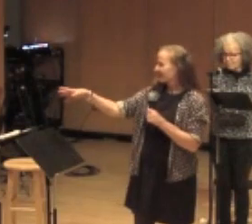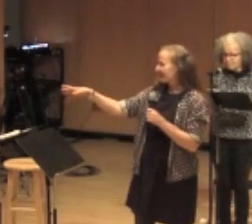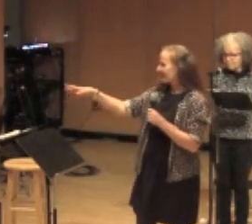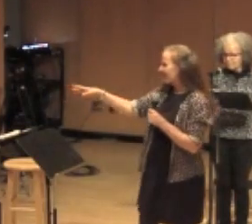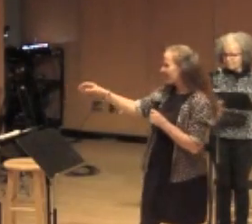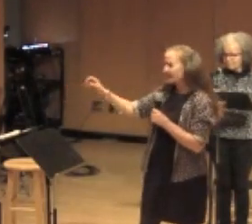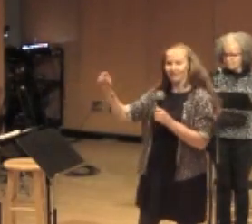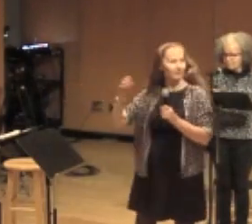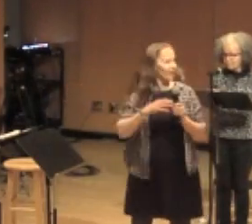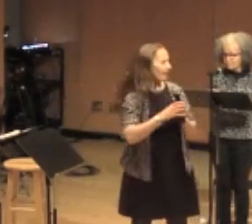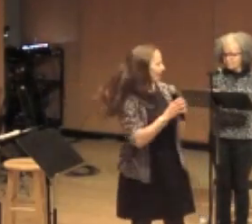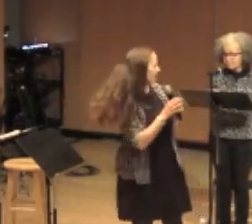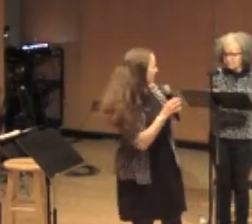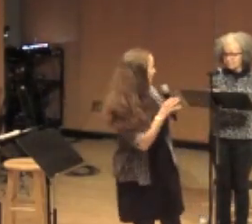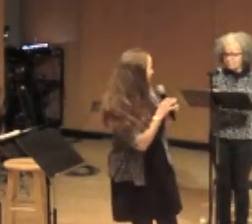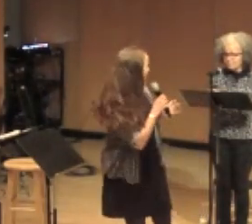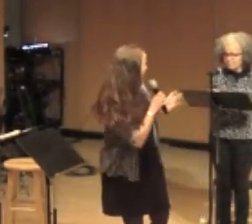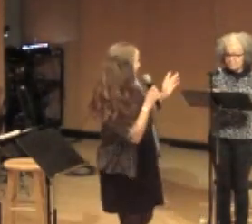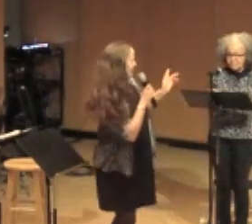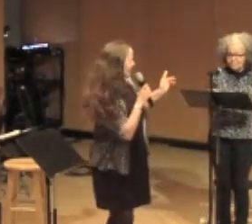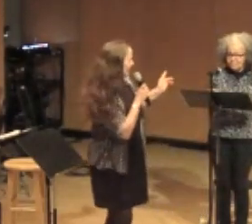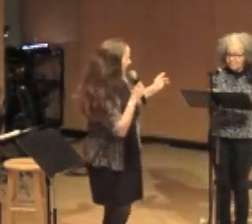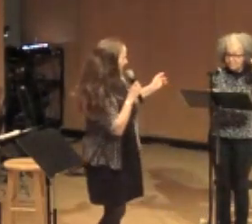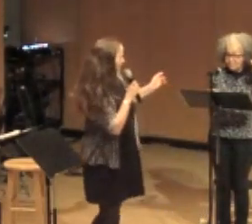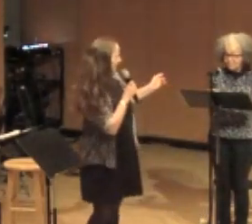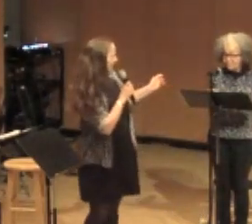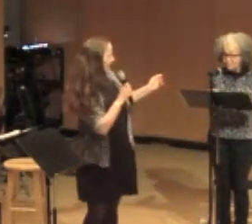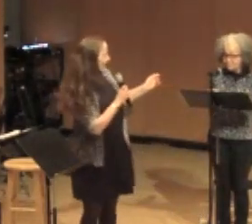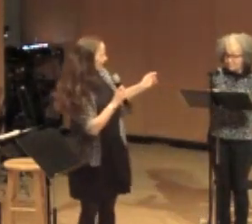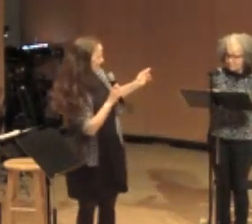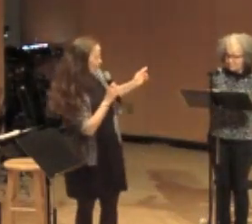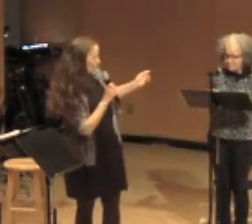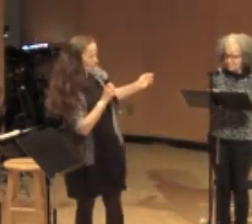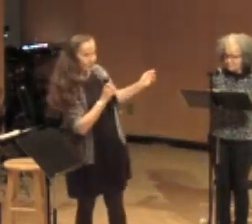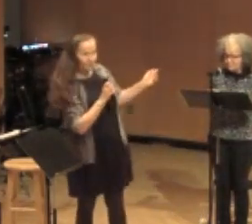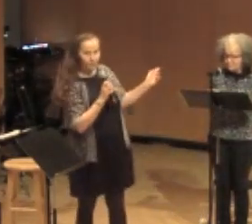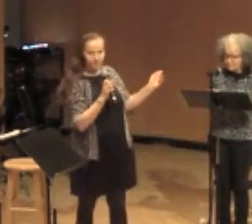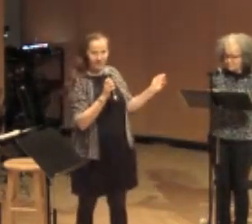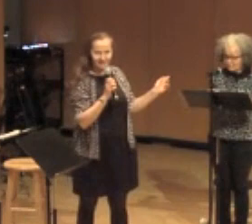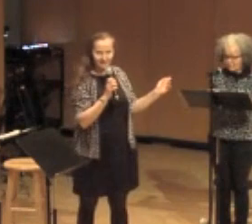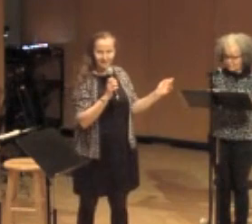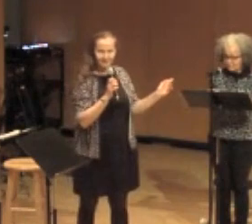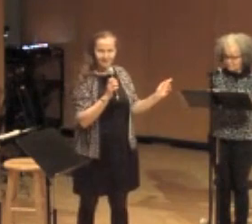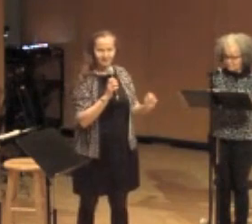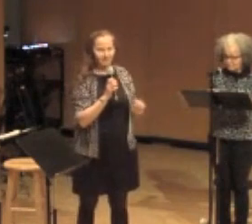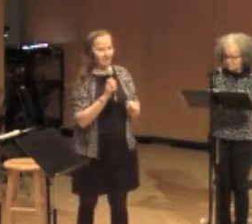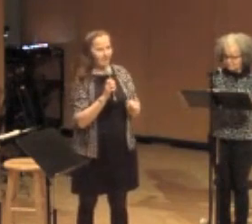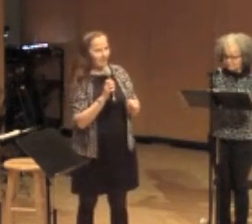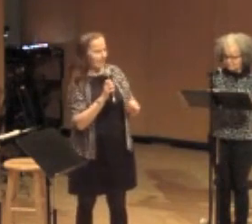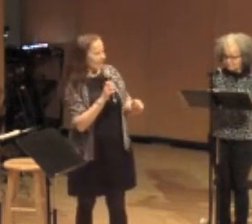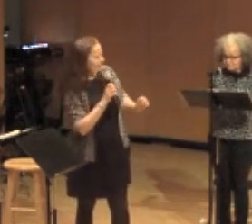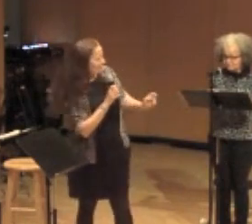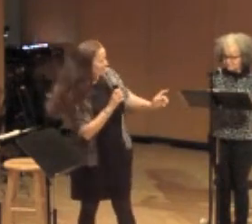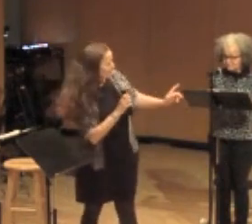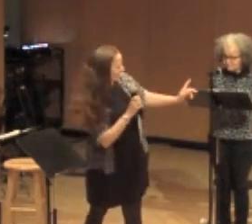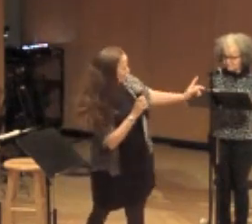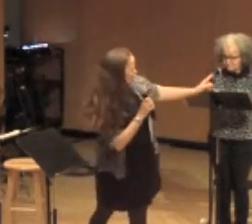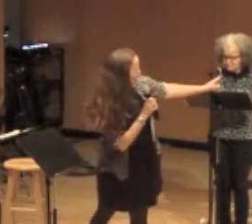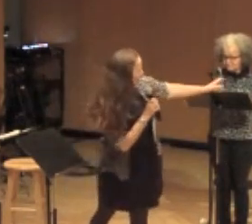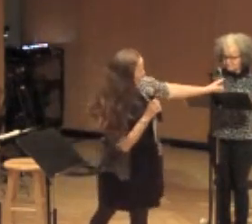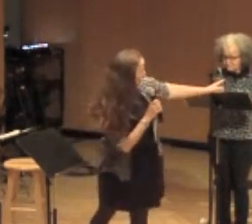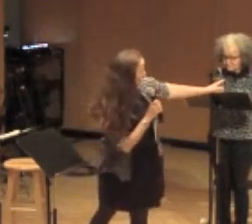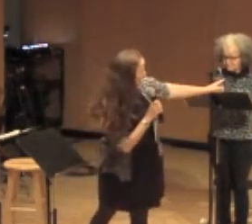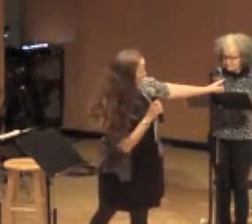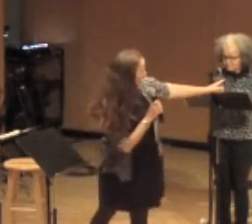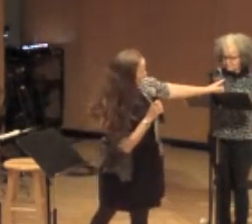woman and we have lizanne playing the older woman and